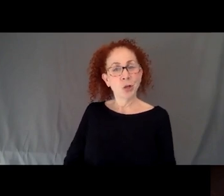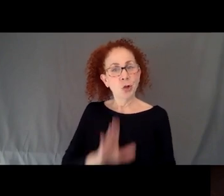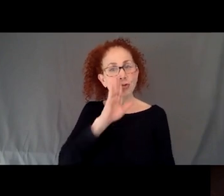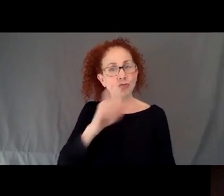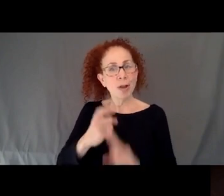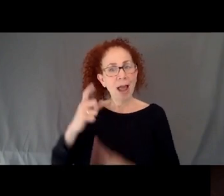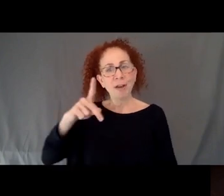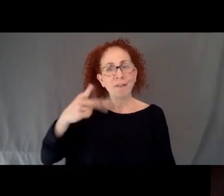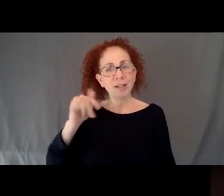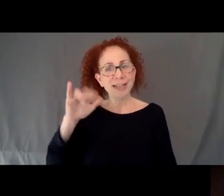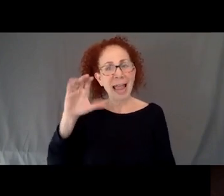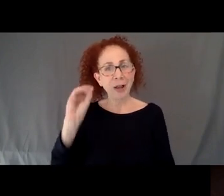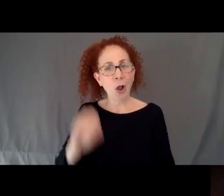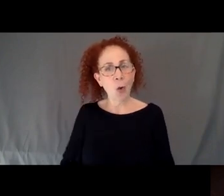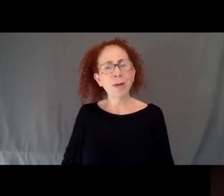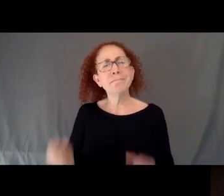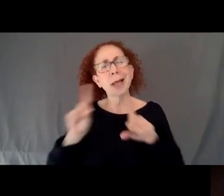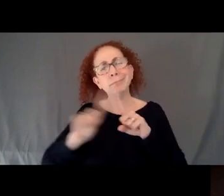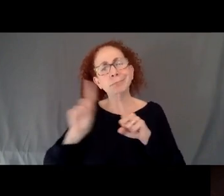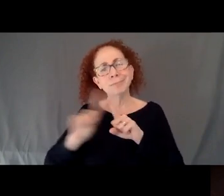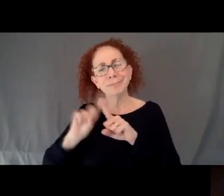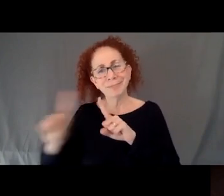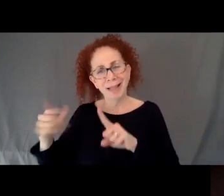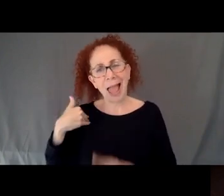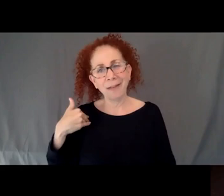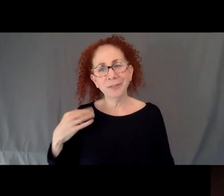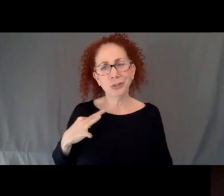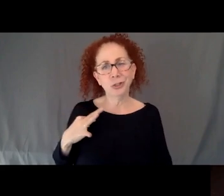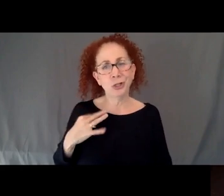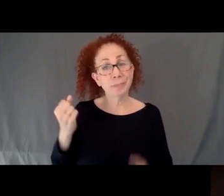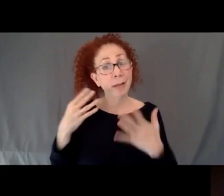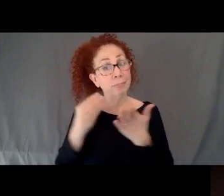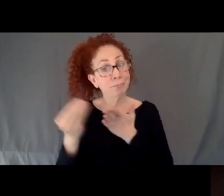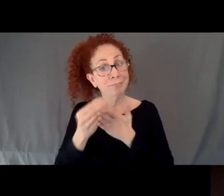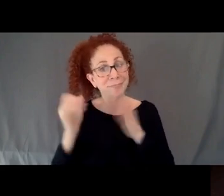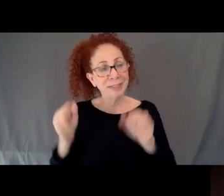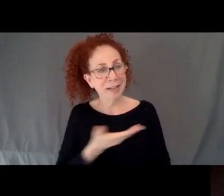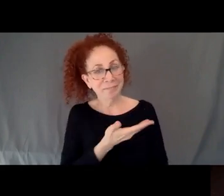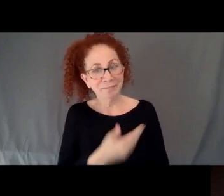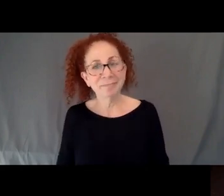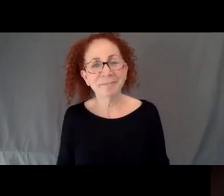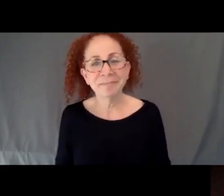Straight out of Philadelphia as well. There's many shirts, many merchandises.